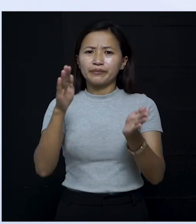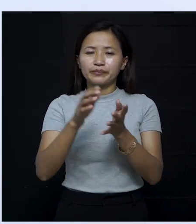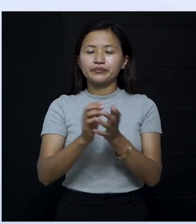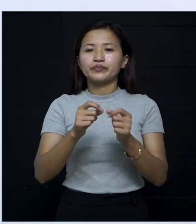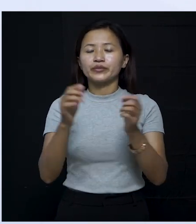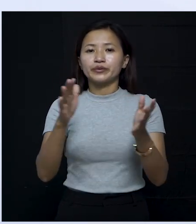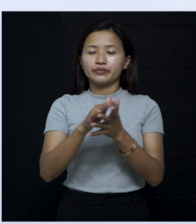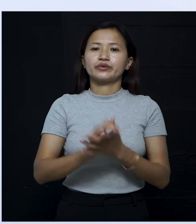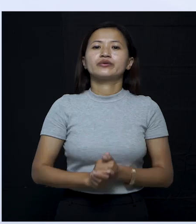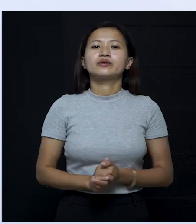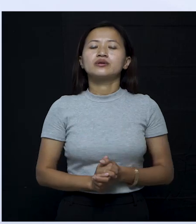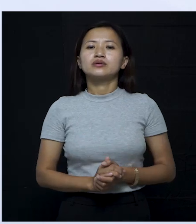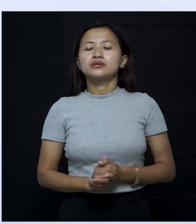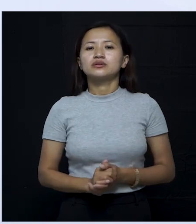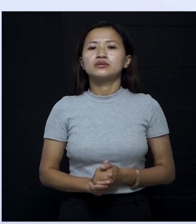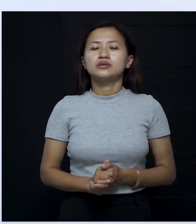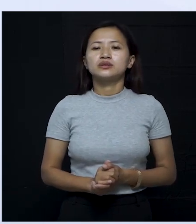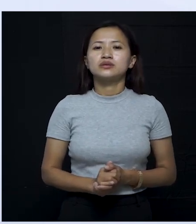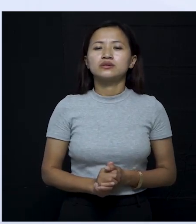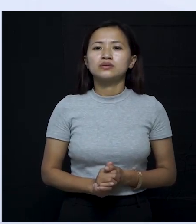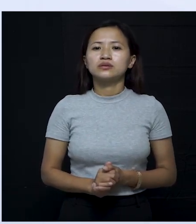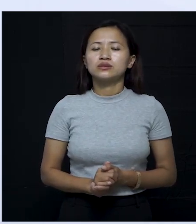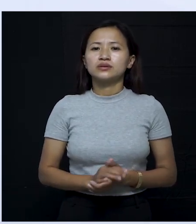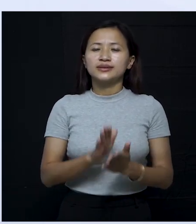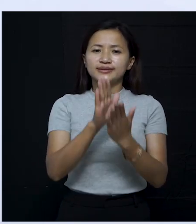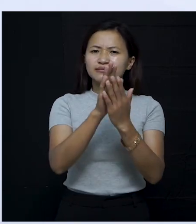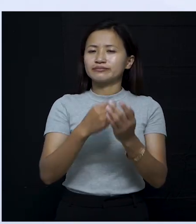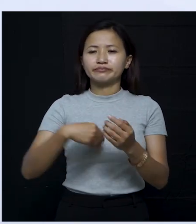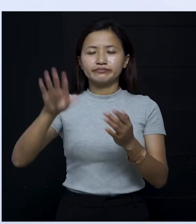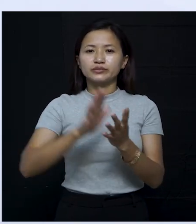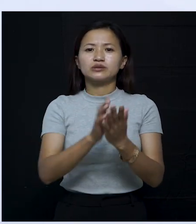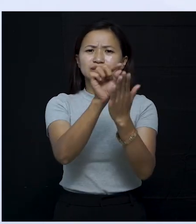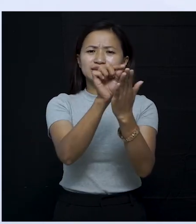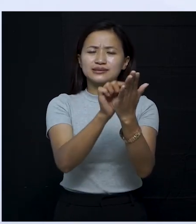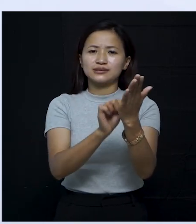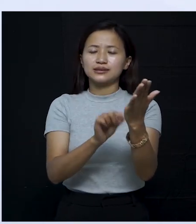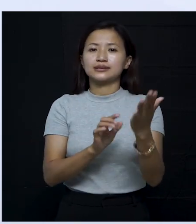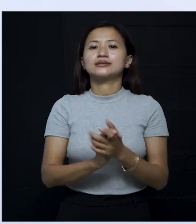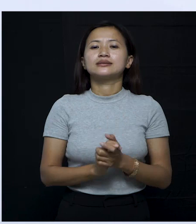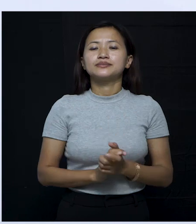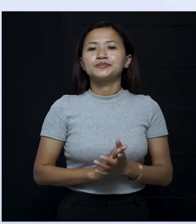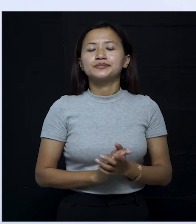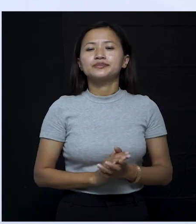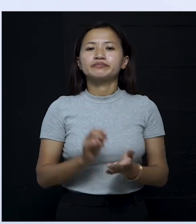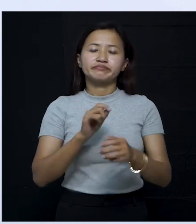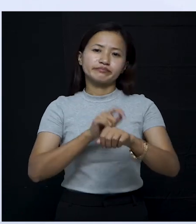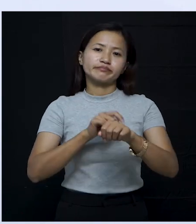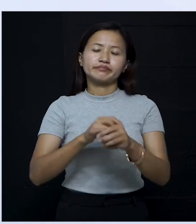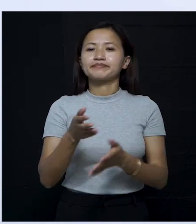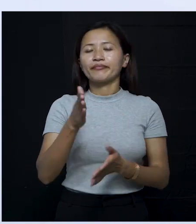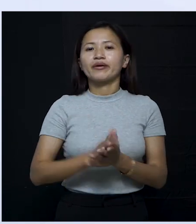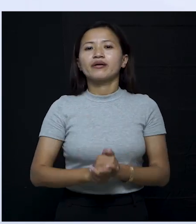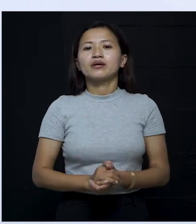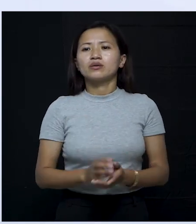brief, okay? So in brief, in the sense, we will not go into detail because we don't have time for that also, okay? So, but here, one